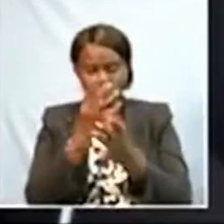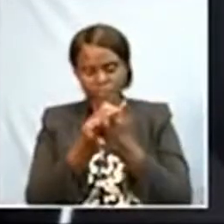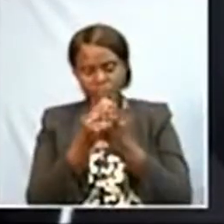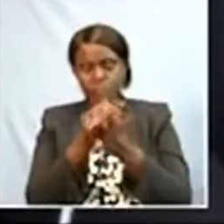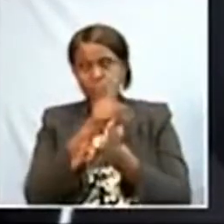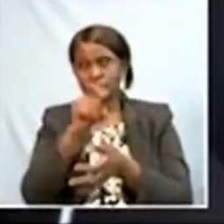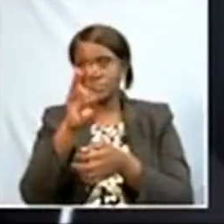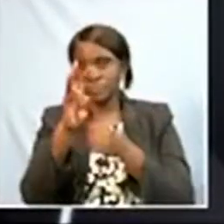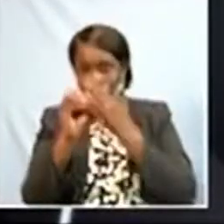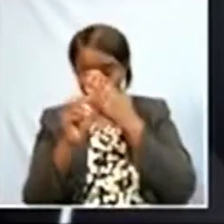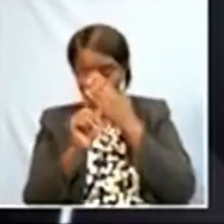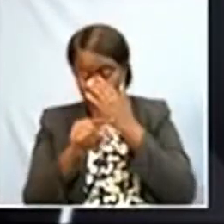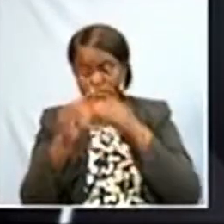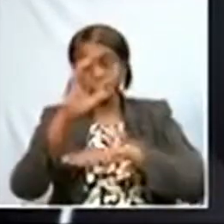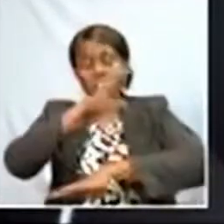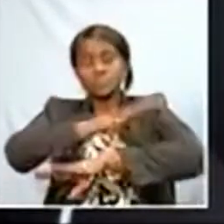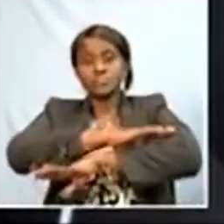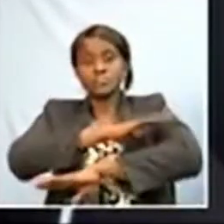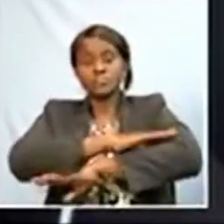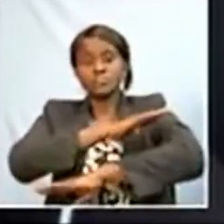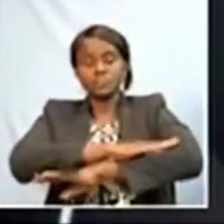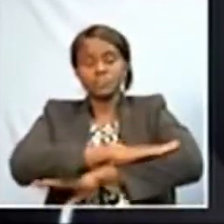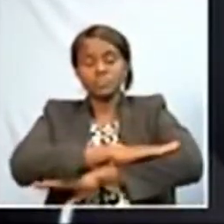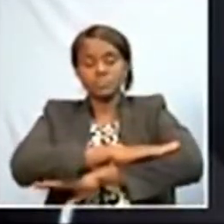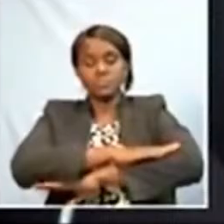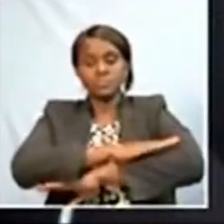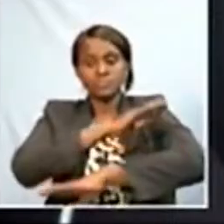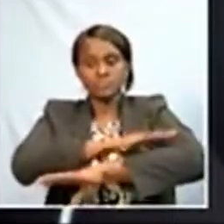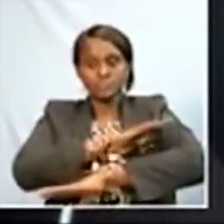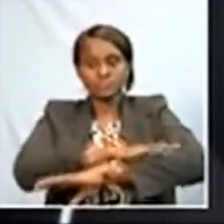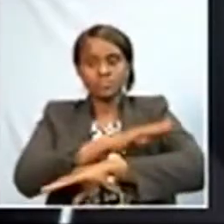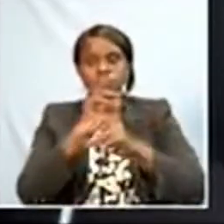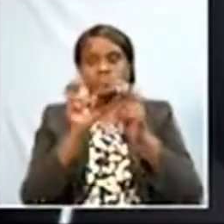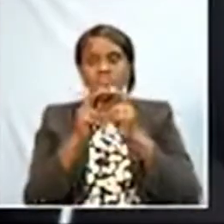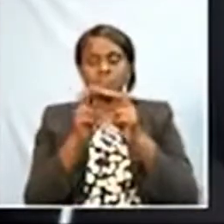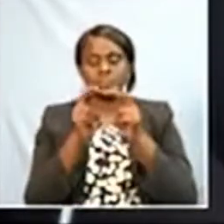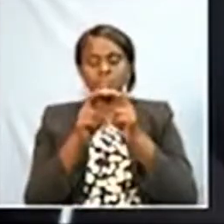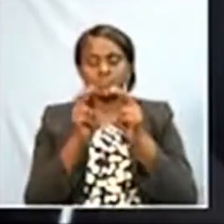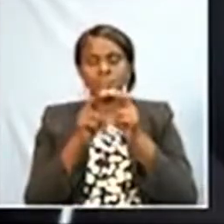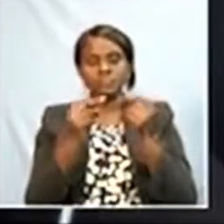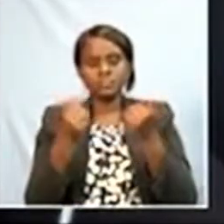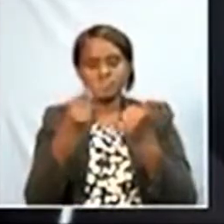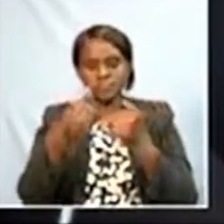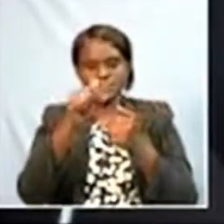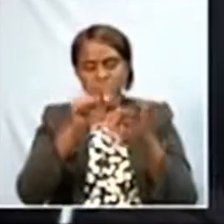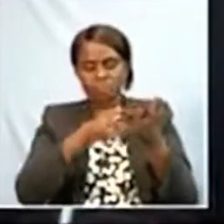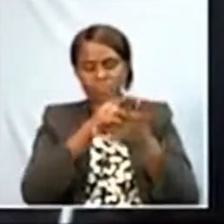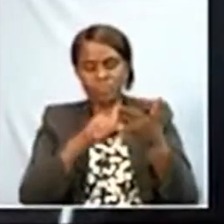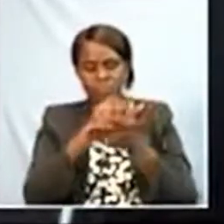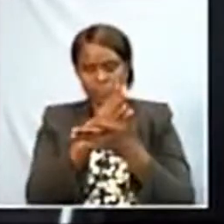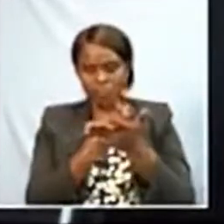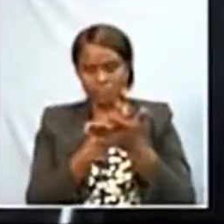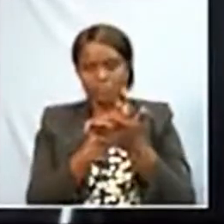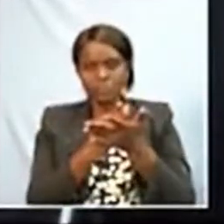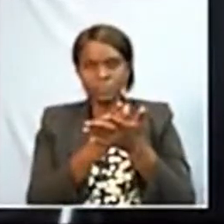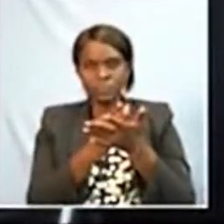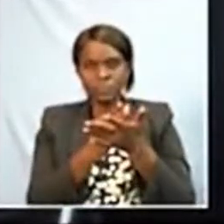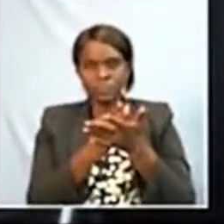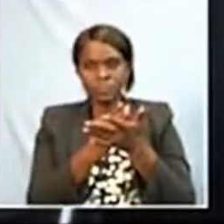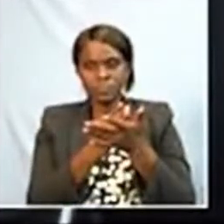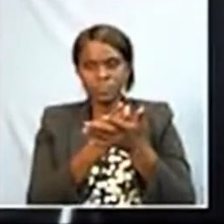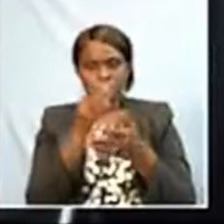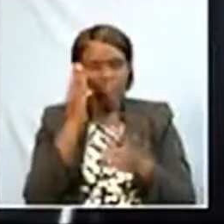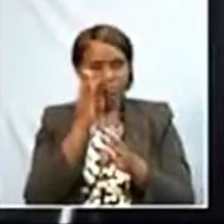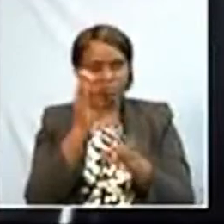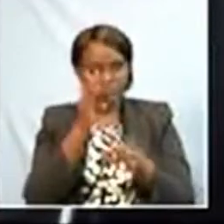140. Then it desk contracts. So they terminated some contracts for